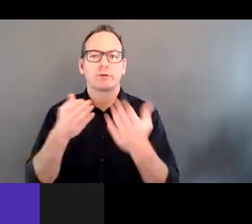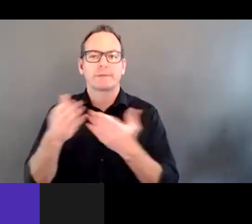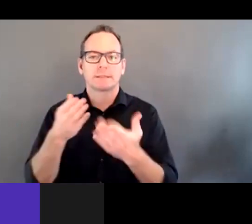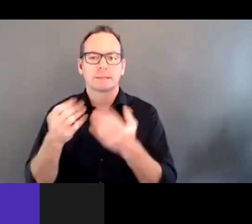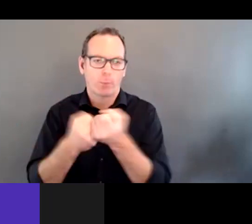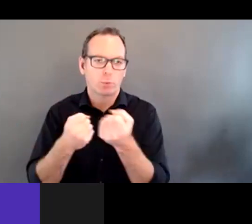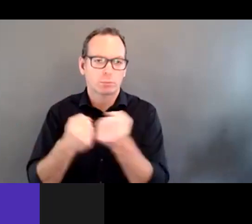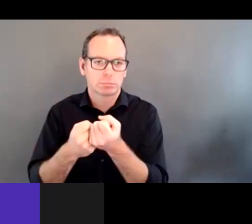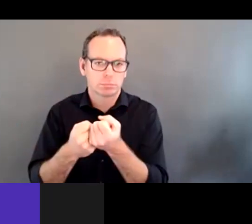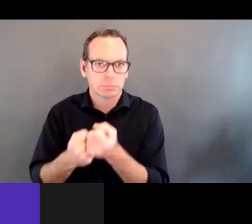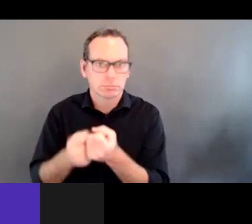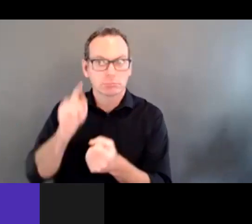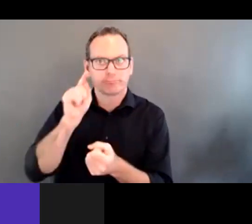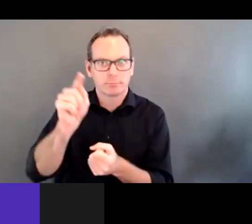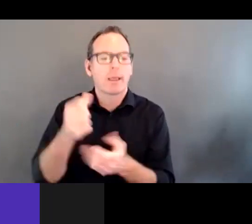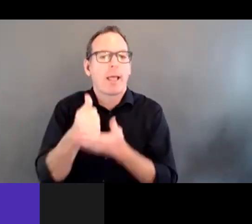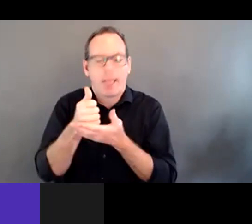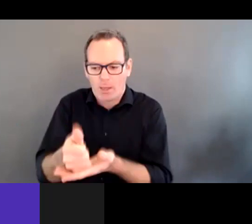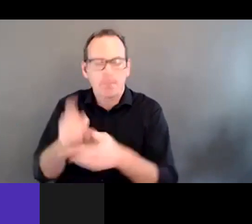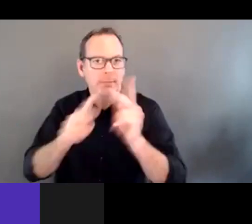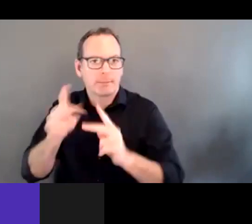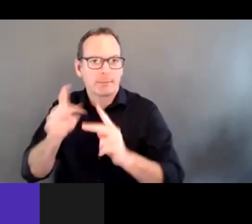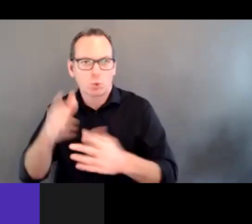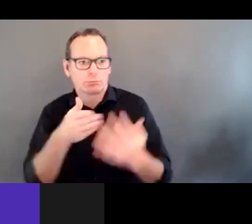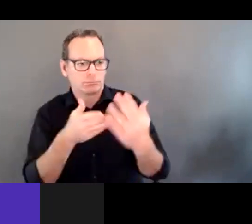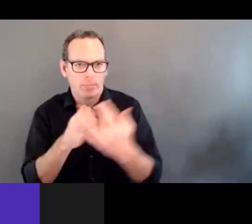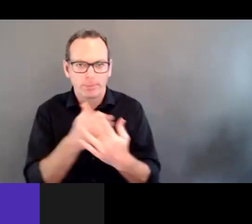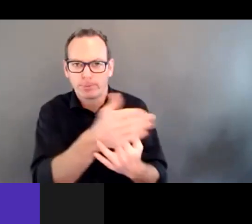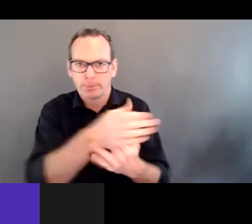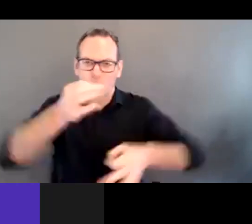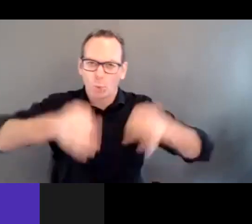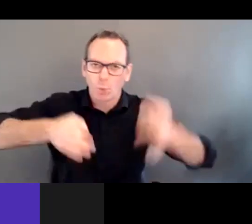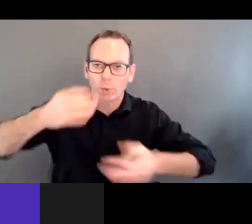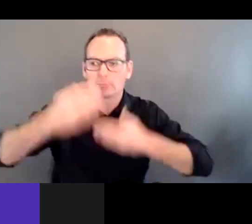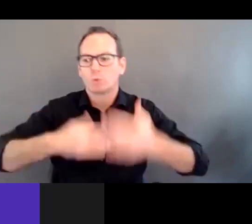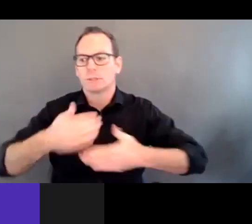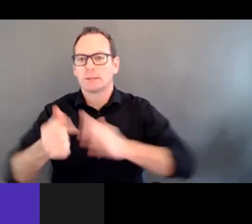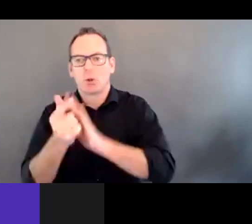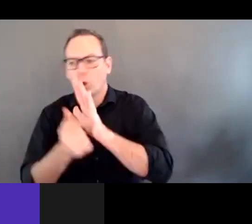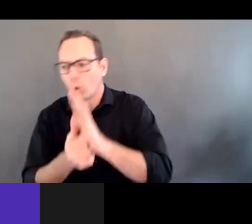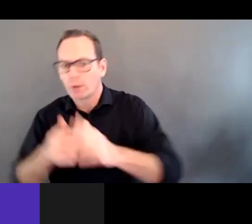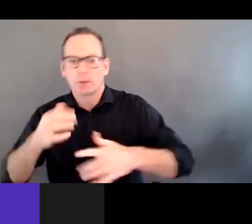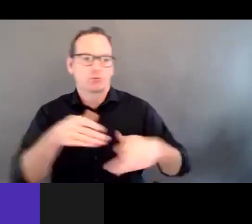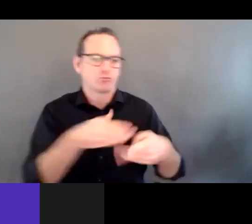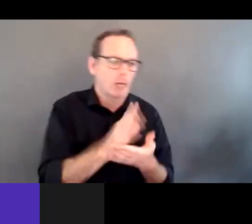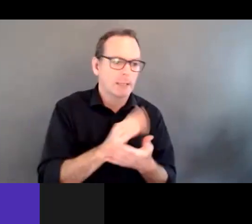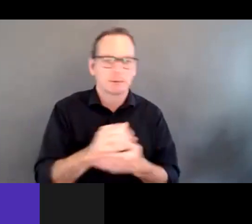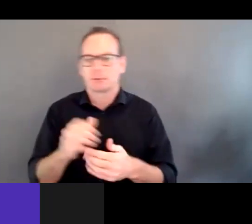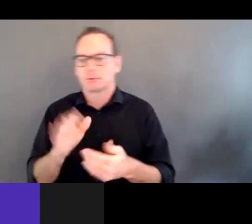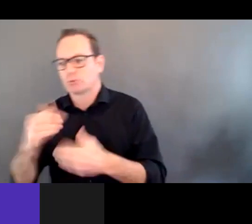of their material to court, and also to liaise with them to ensure that they are aware of what's happening and are kept up to